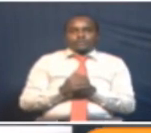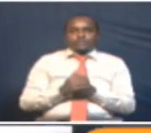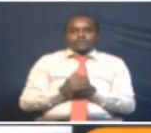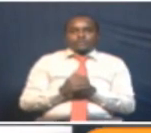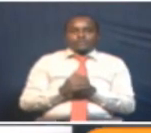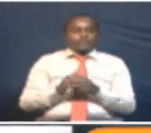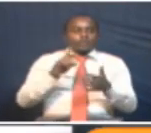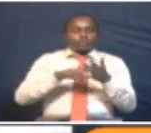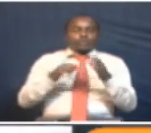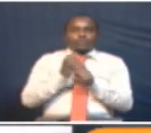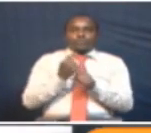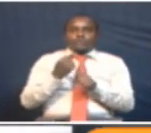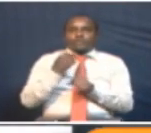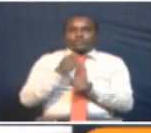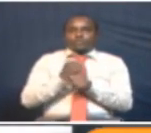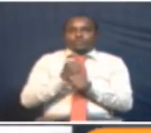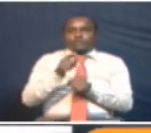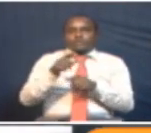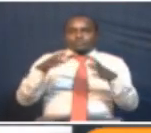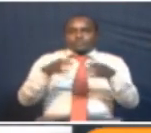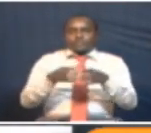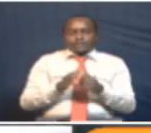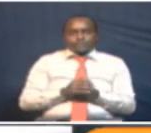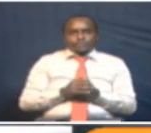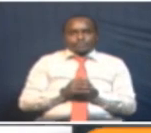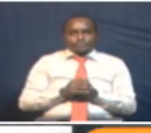this party? I mean, are these people serious?